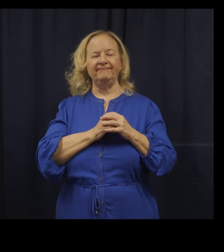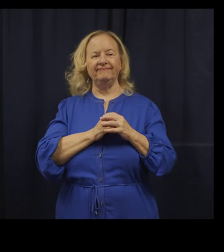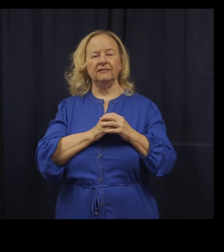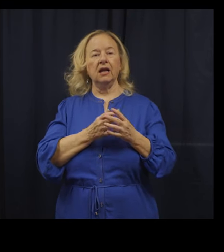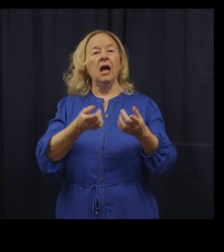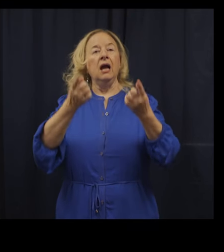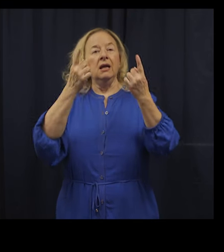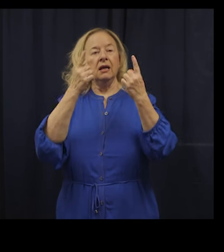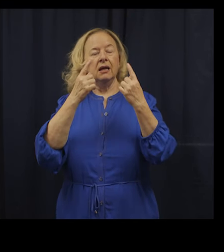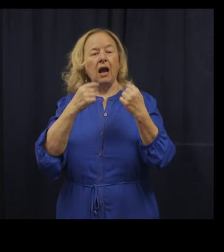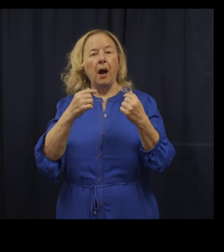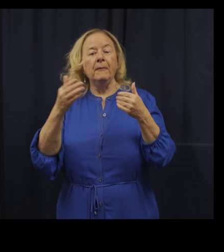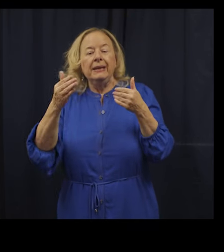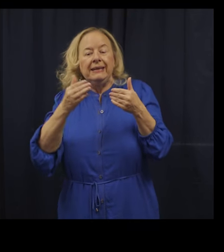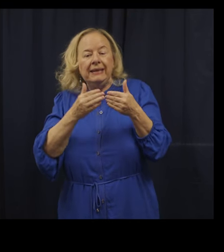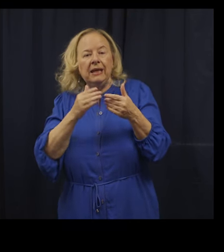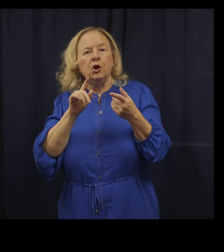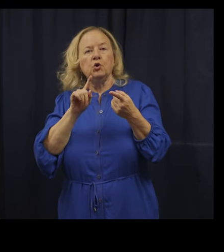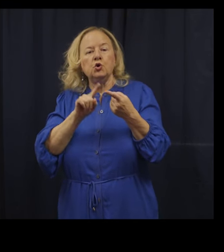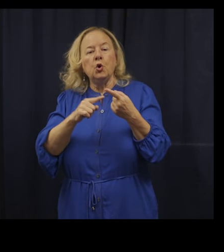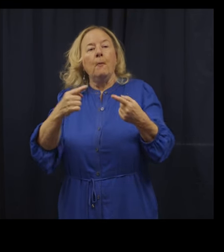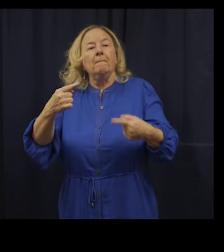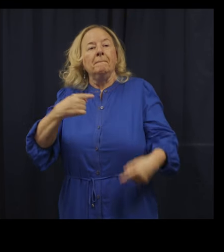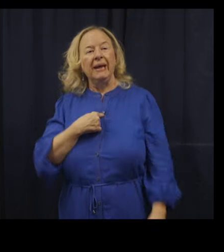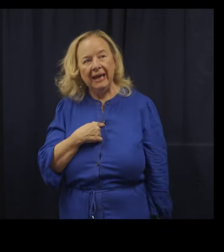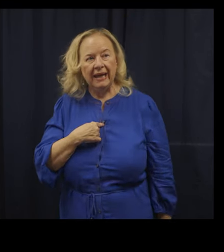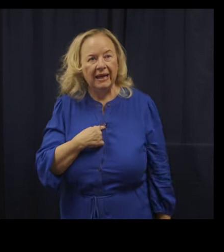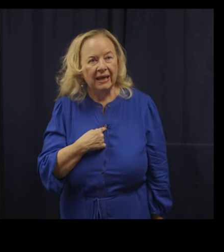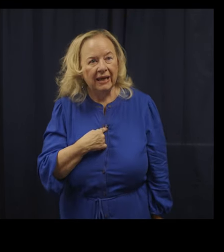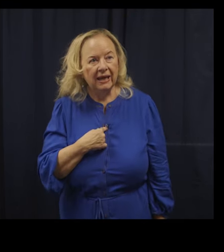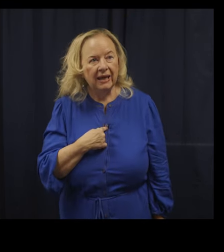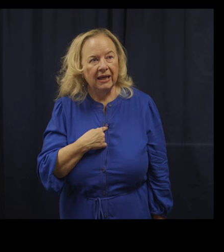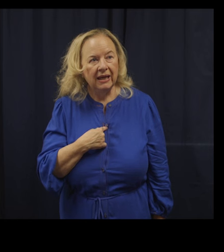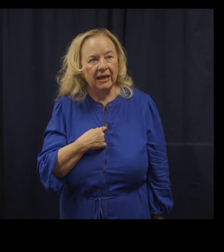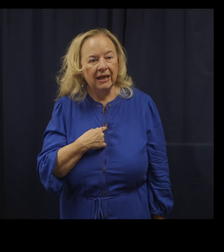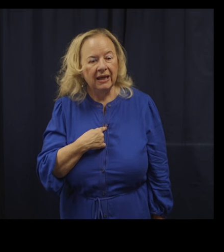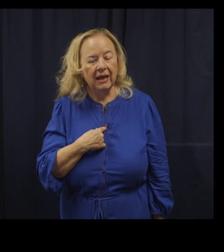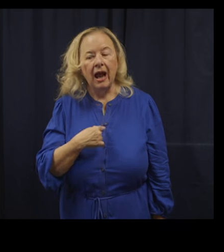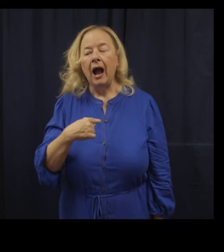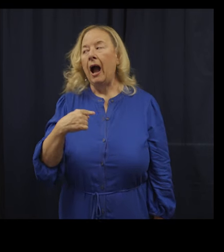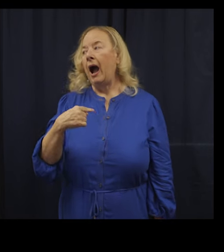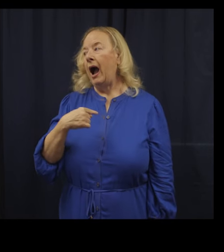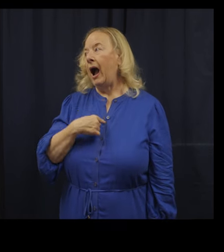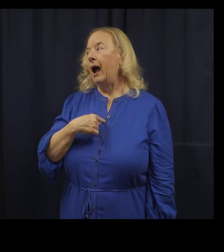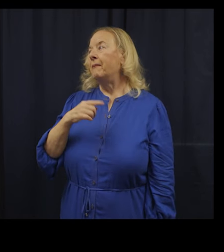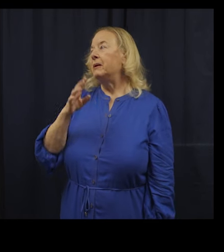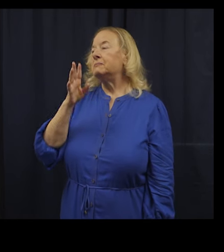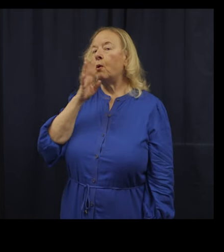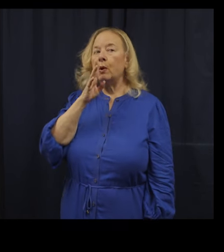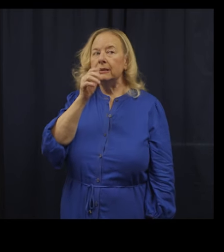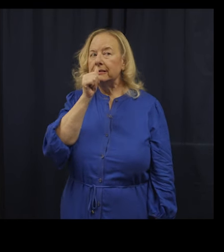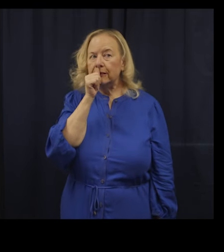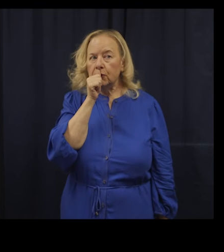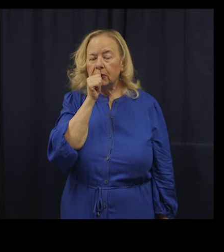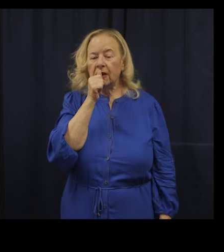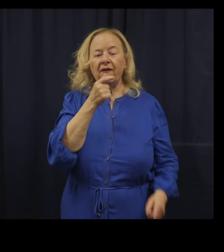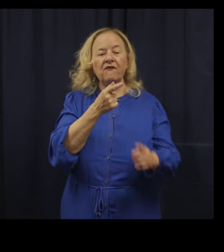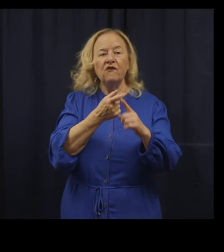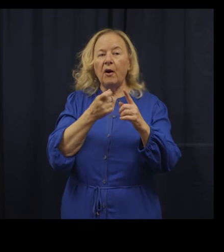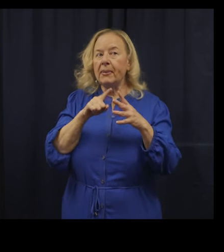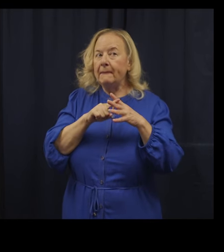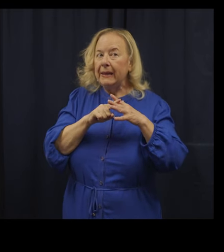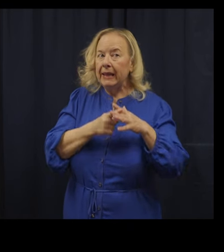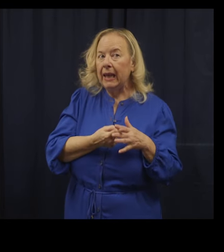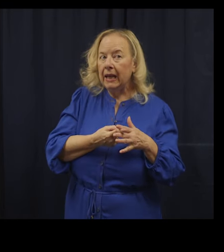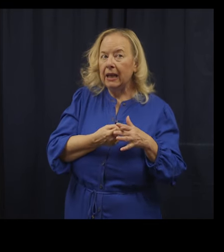Come near to me and hear this. I've not spoken in secret from the